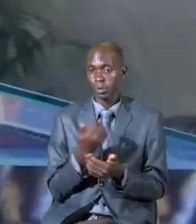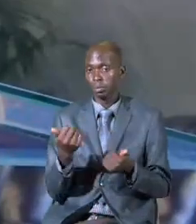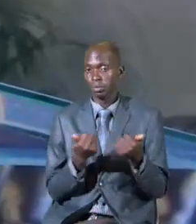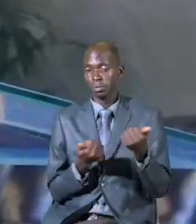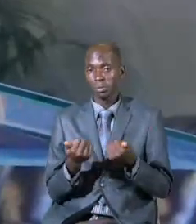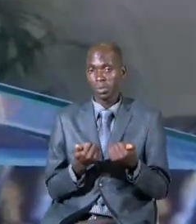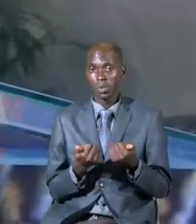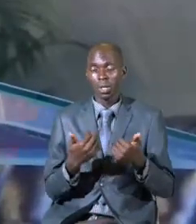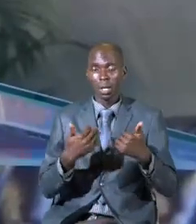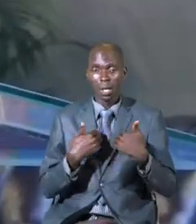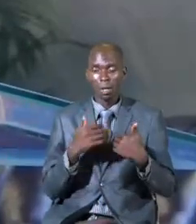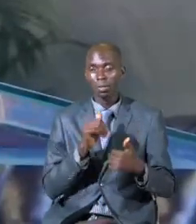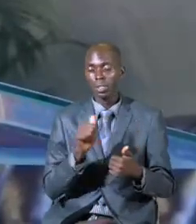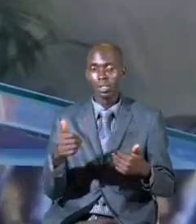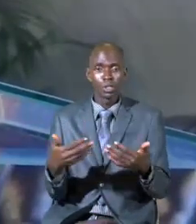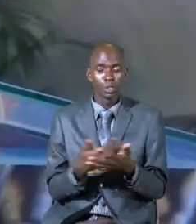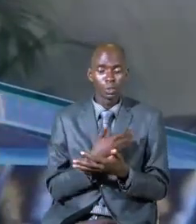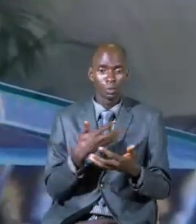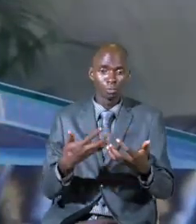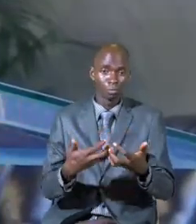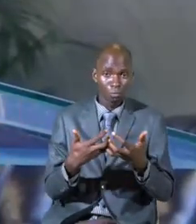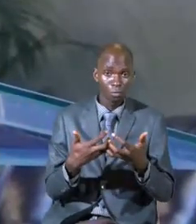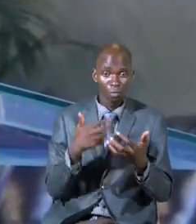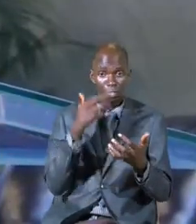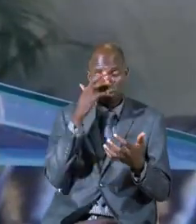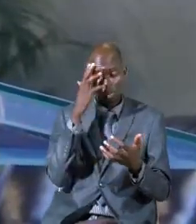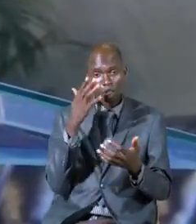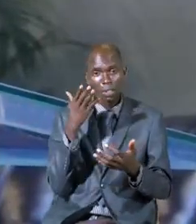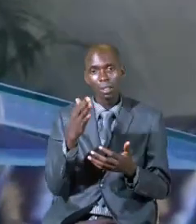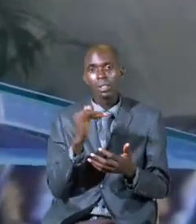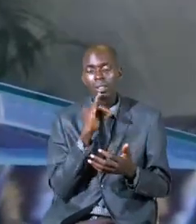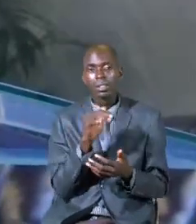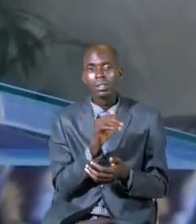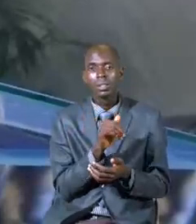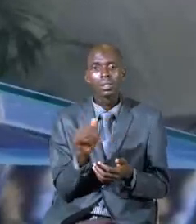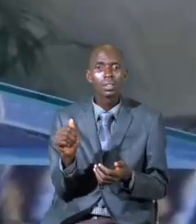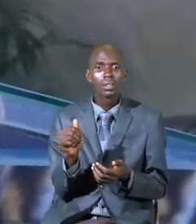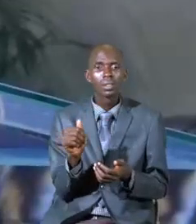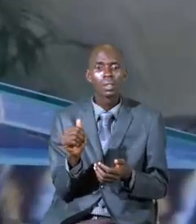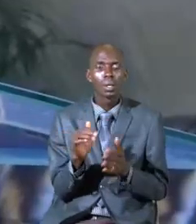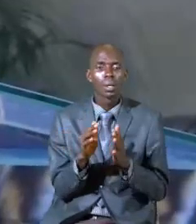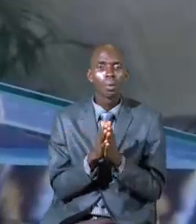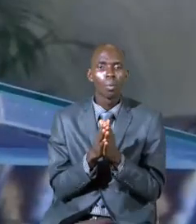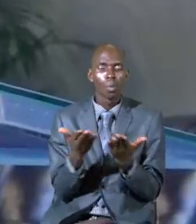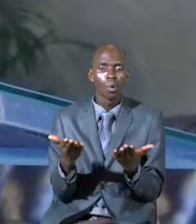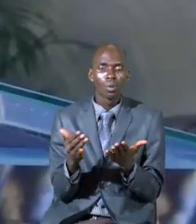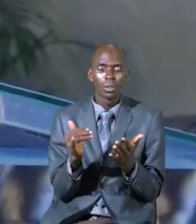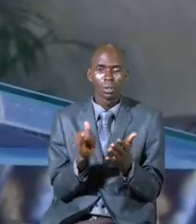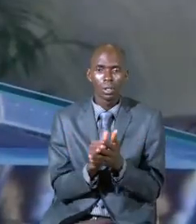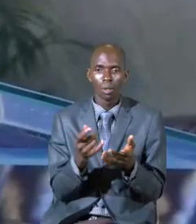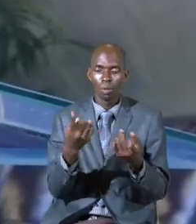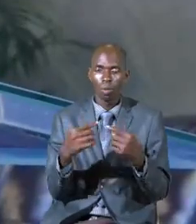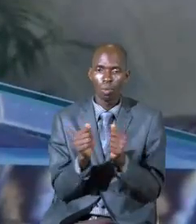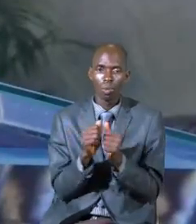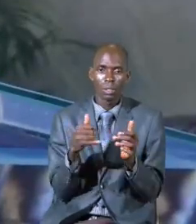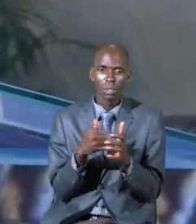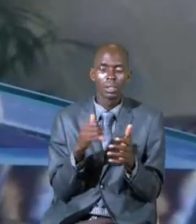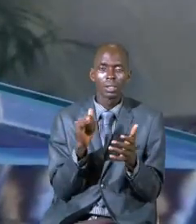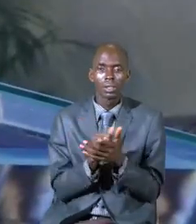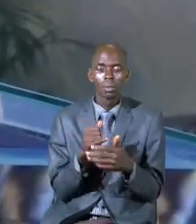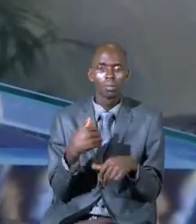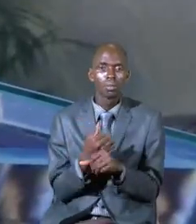of machinery. There is a workbook, or there is a book that comes with that gives you all